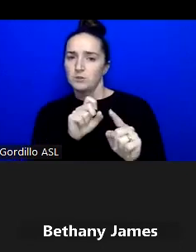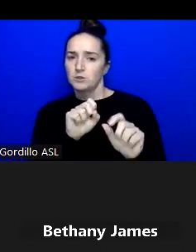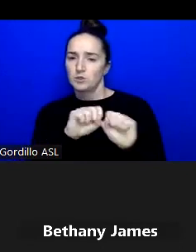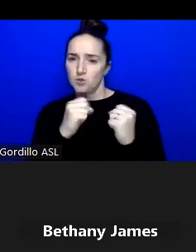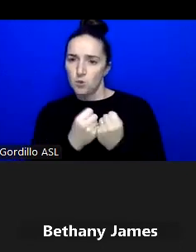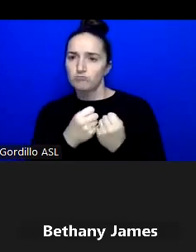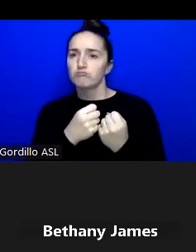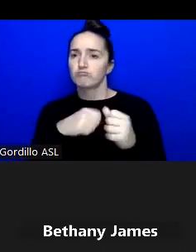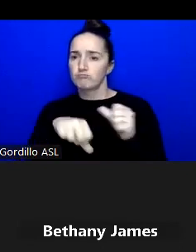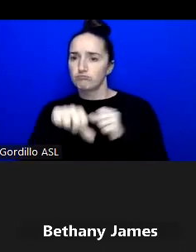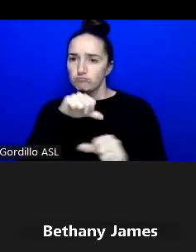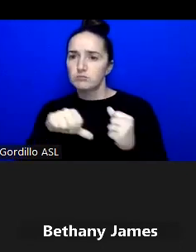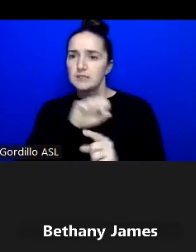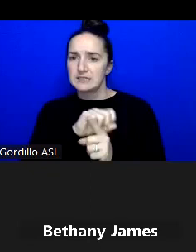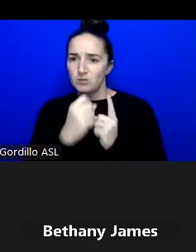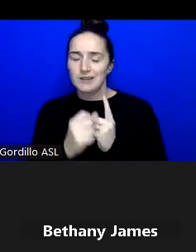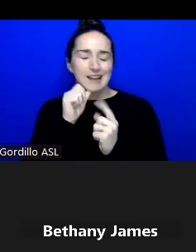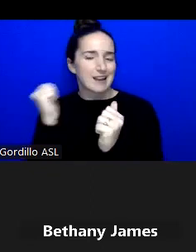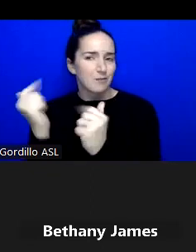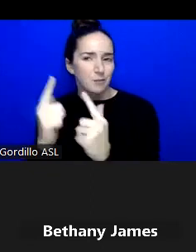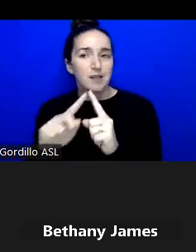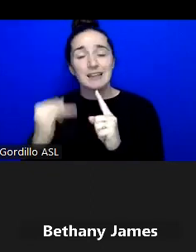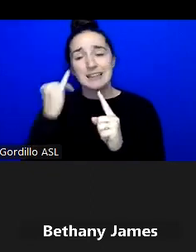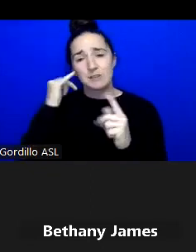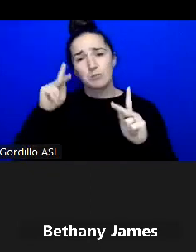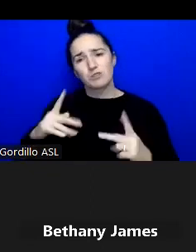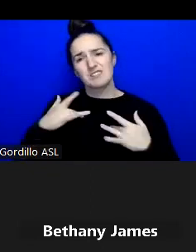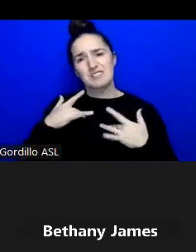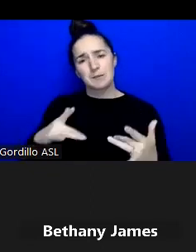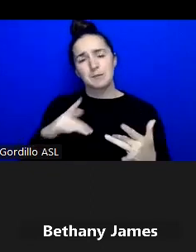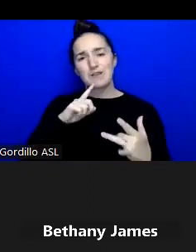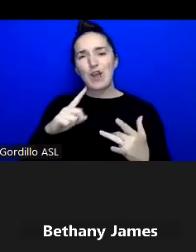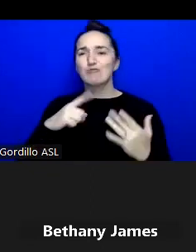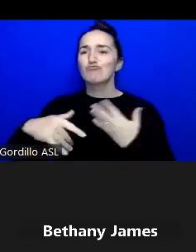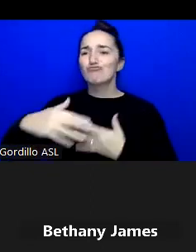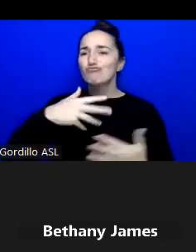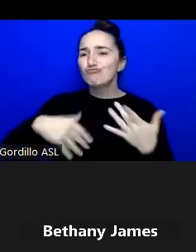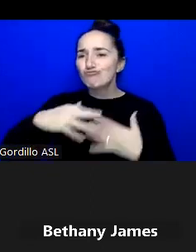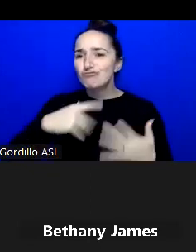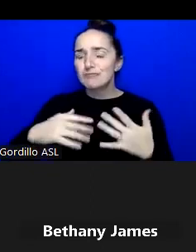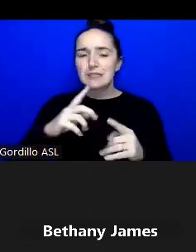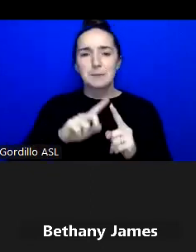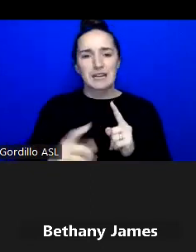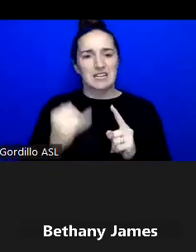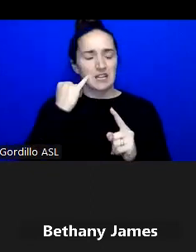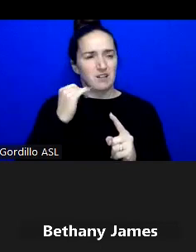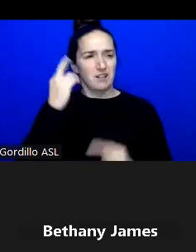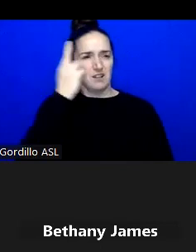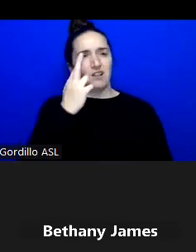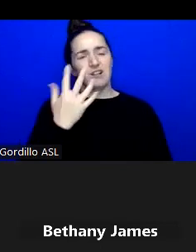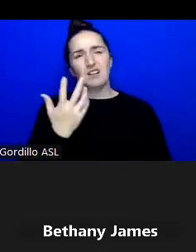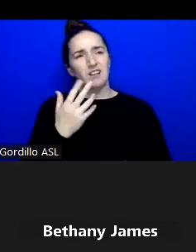are really socially active, if they are in situations where they can't easily communicate, they're frequently asking